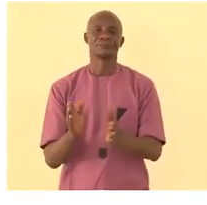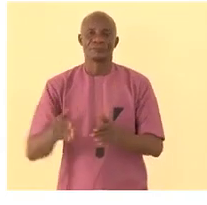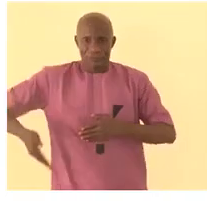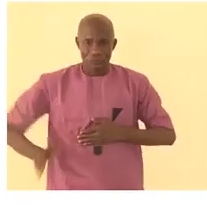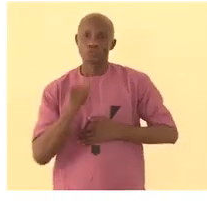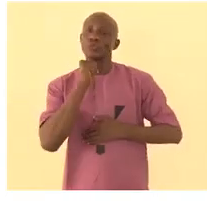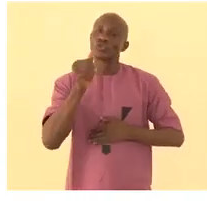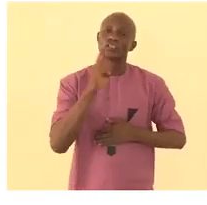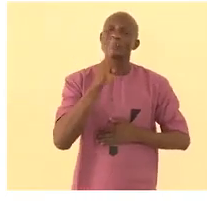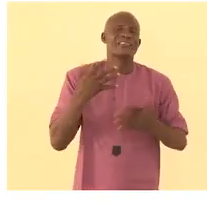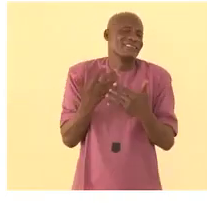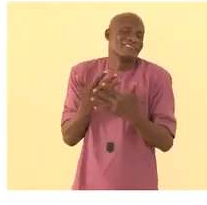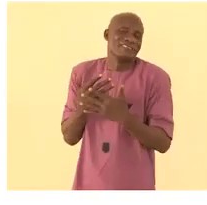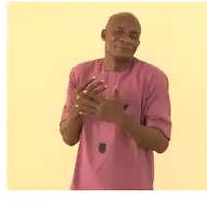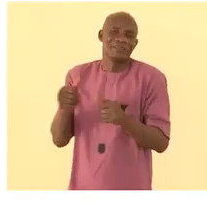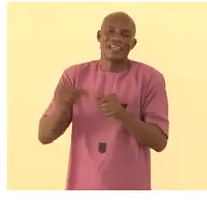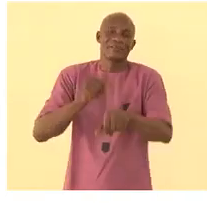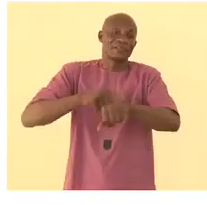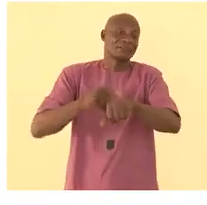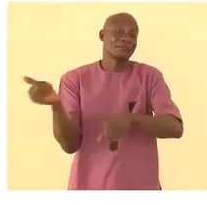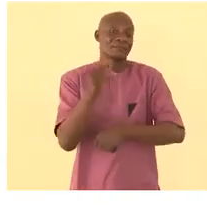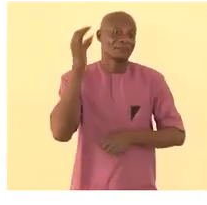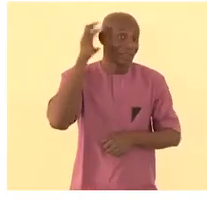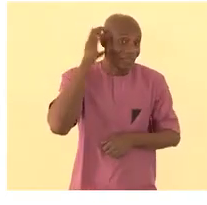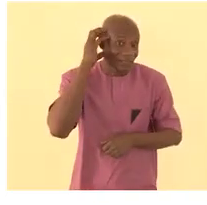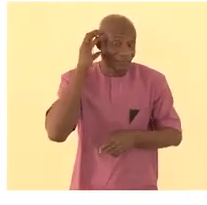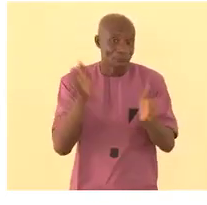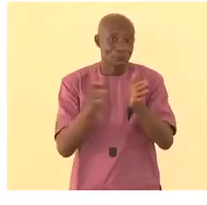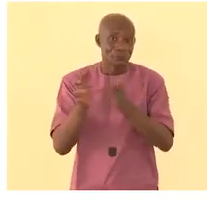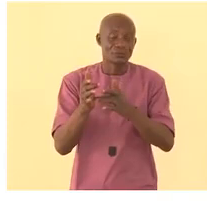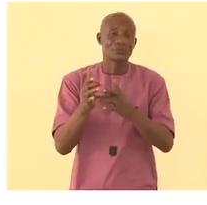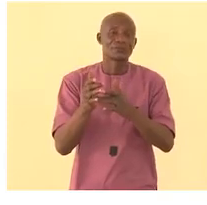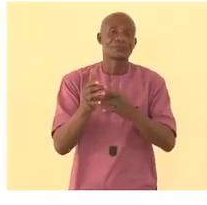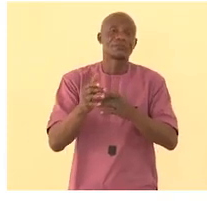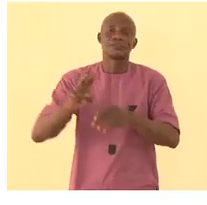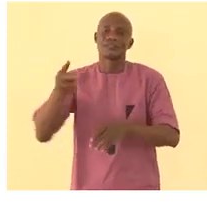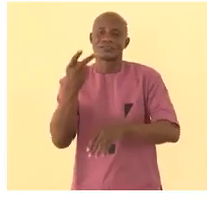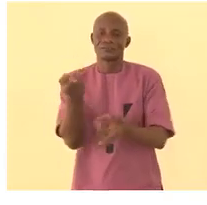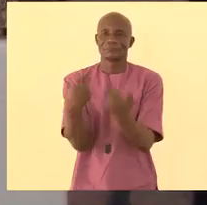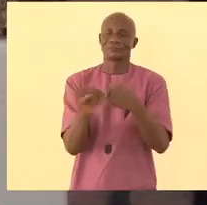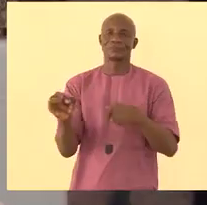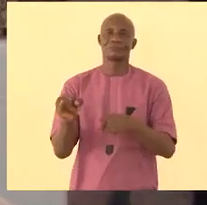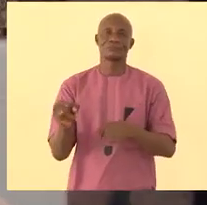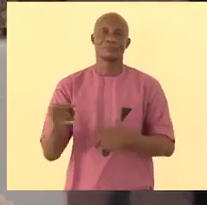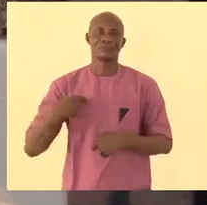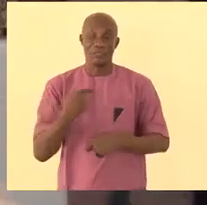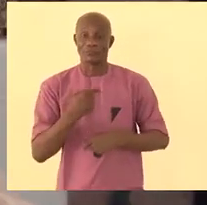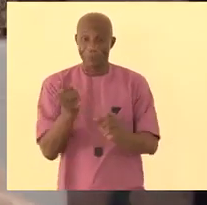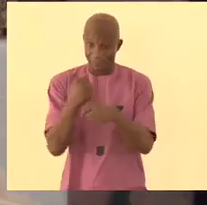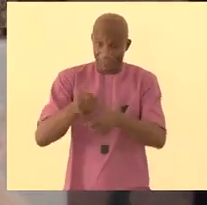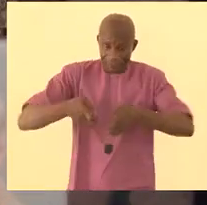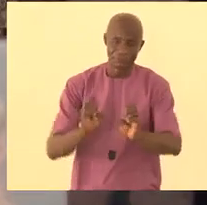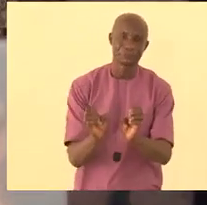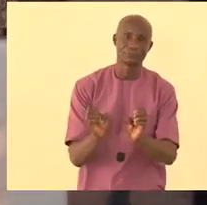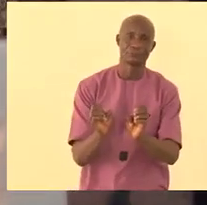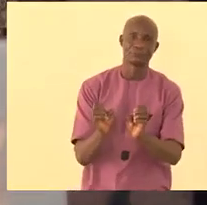Christians should not be afraid each time they hear Jesus' second coming. If we are making